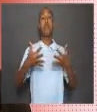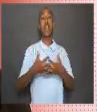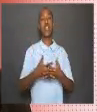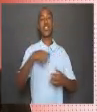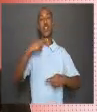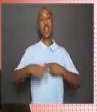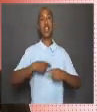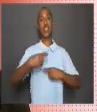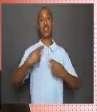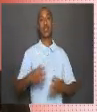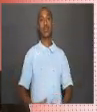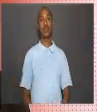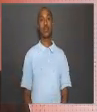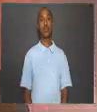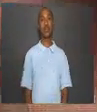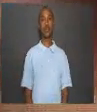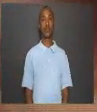combination reactions.